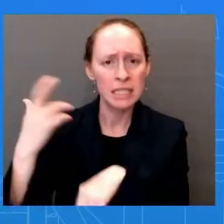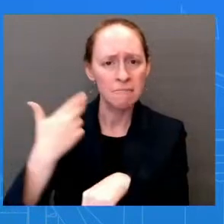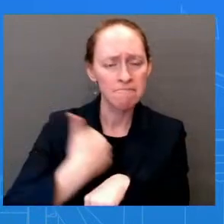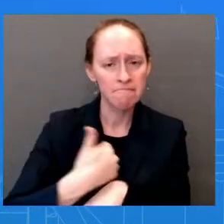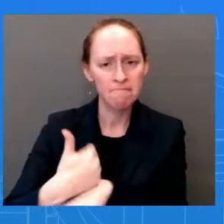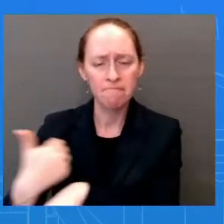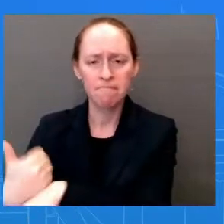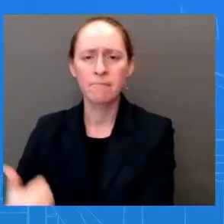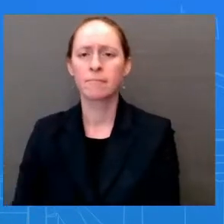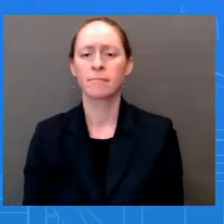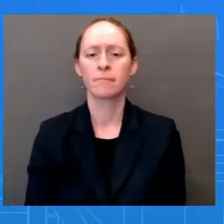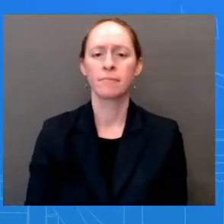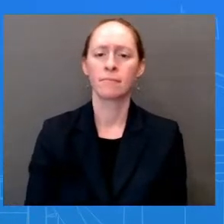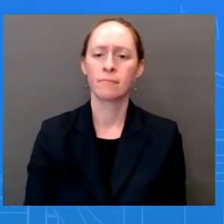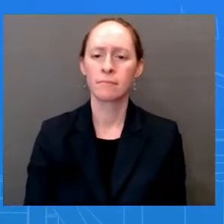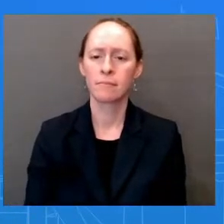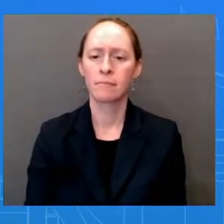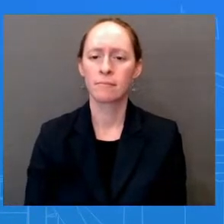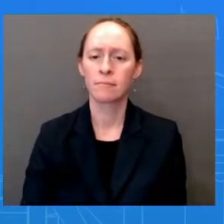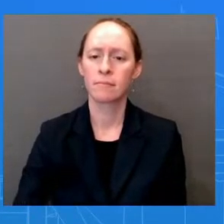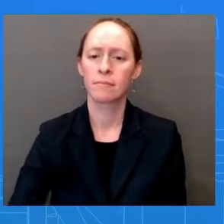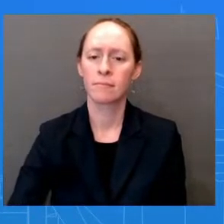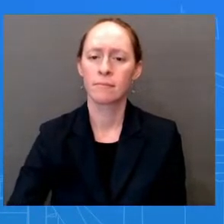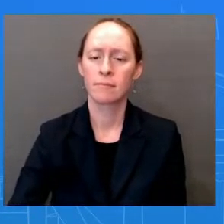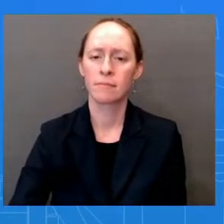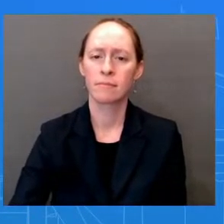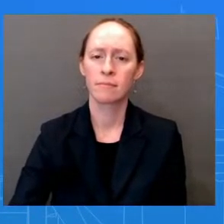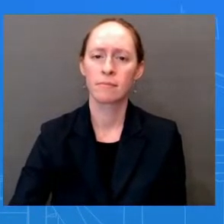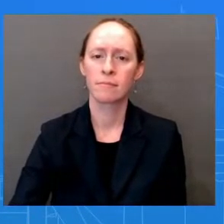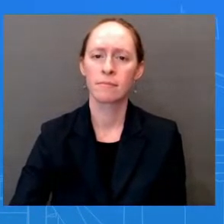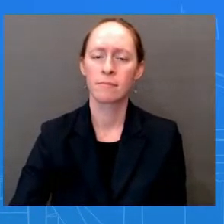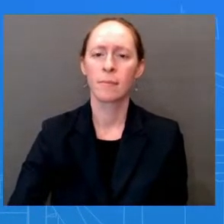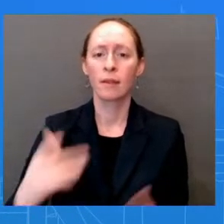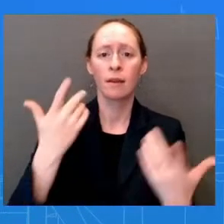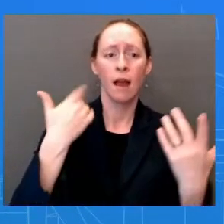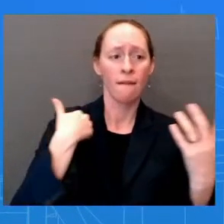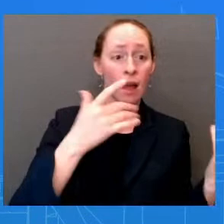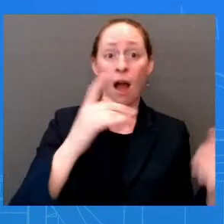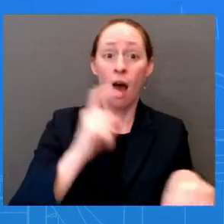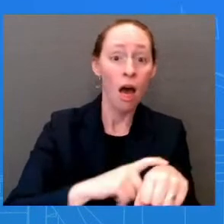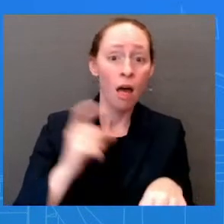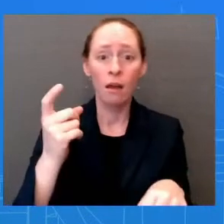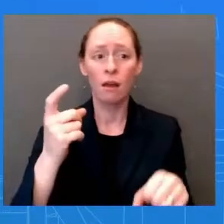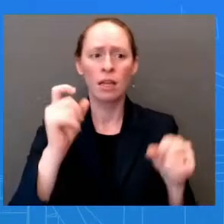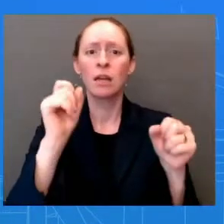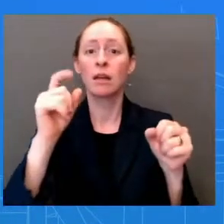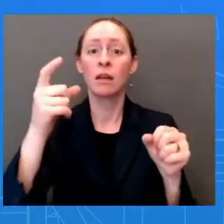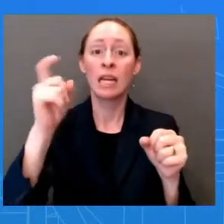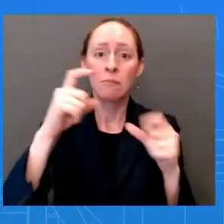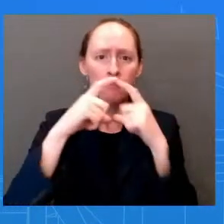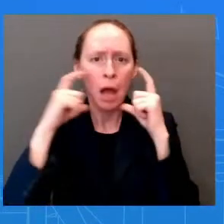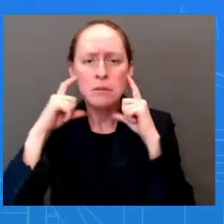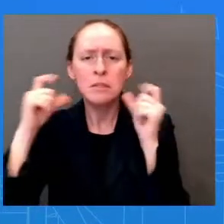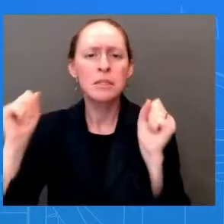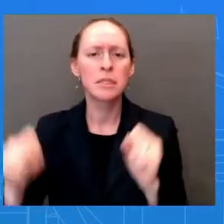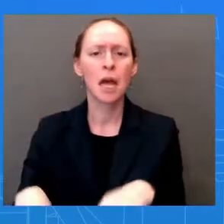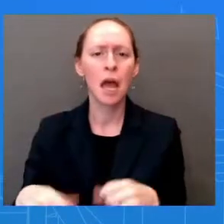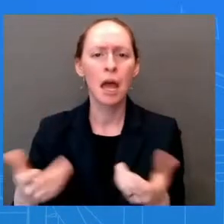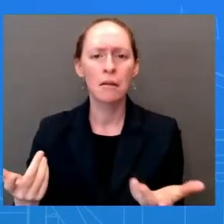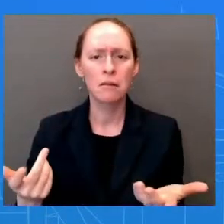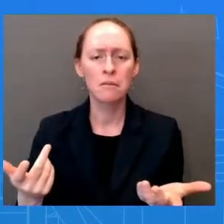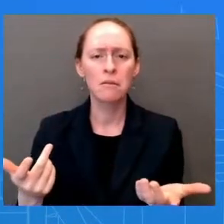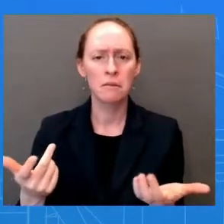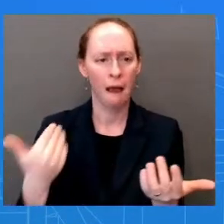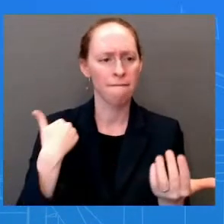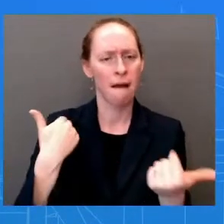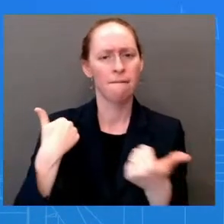to wear masks where appropriate in indoor congregate settings. So we can do a lot to mitigate any surge. One thing